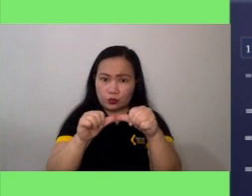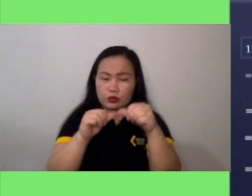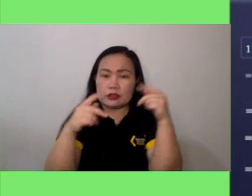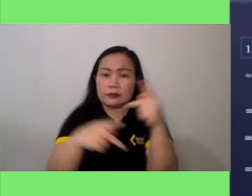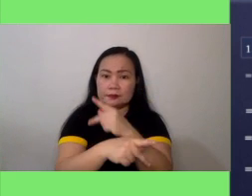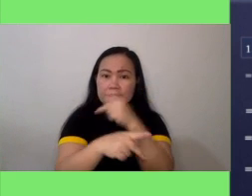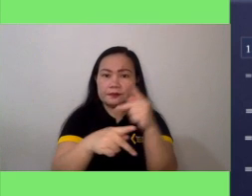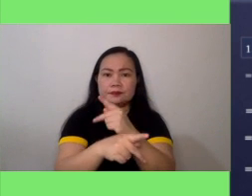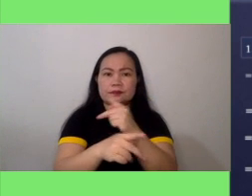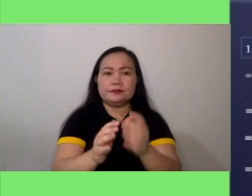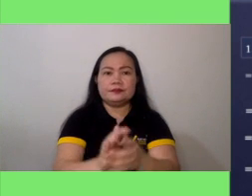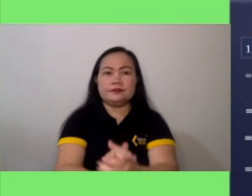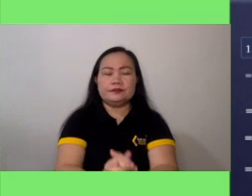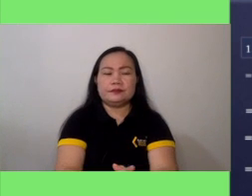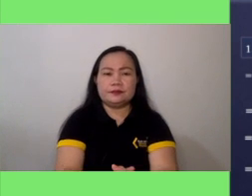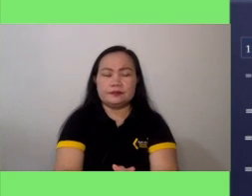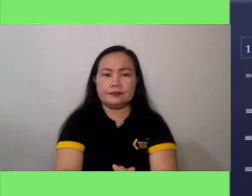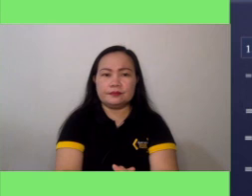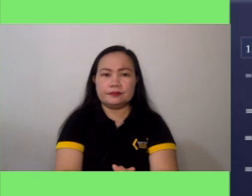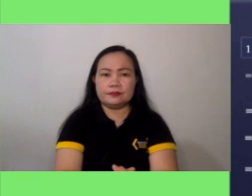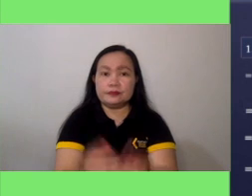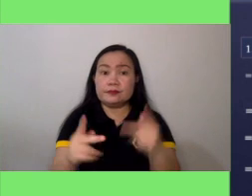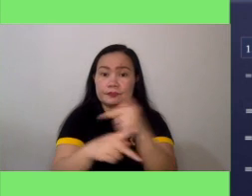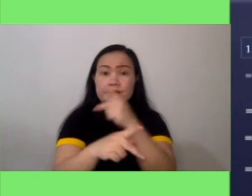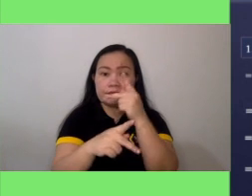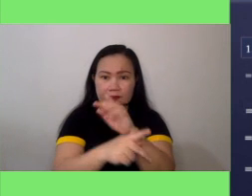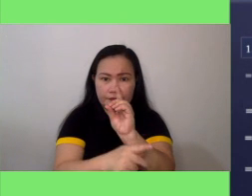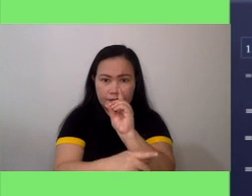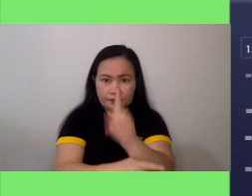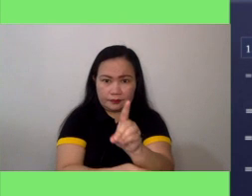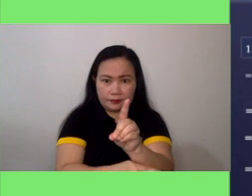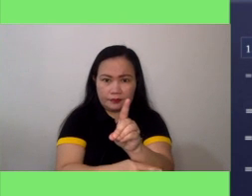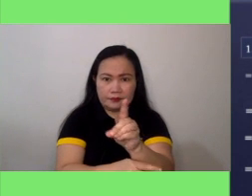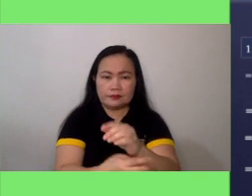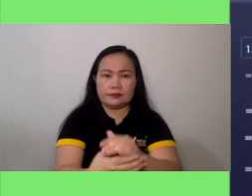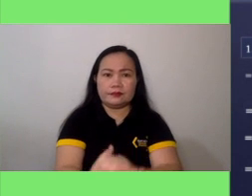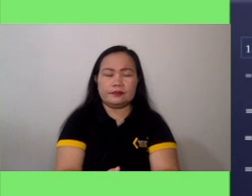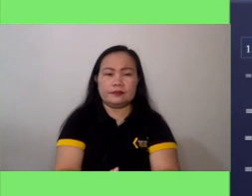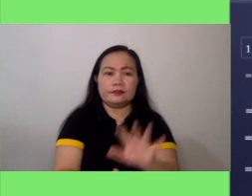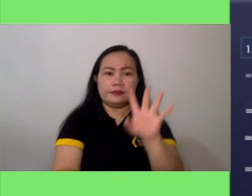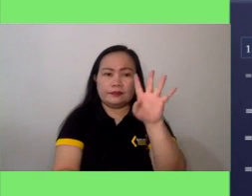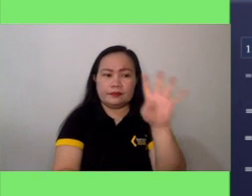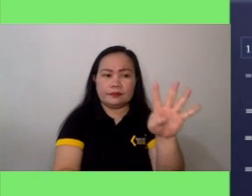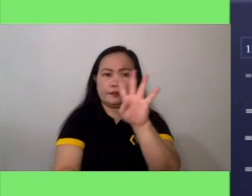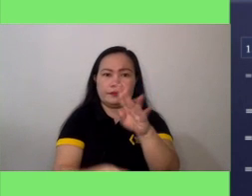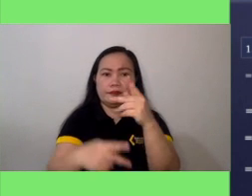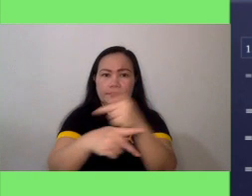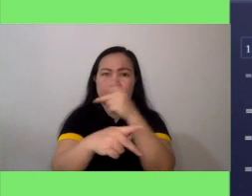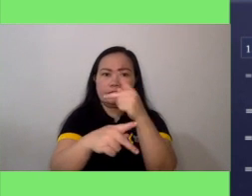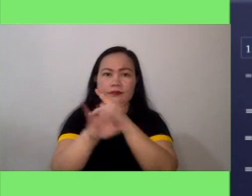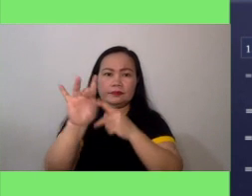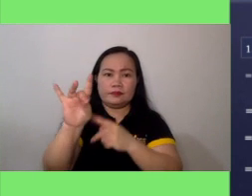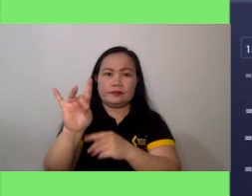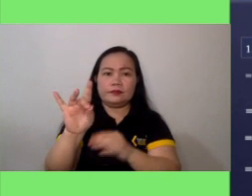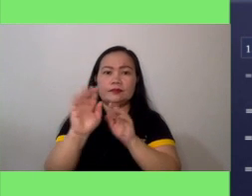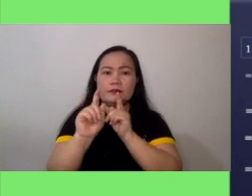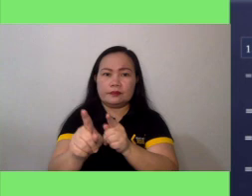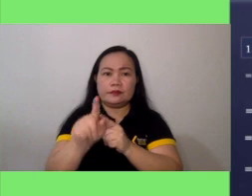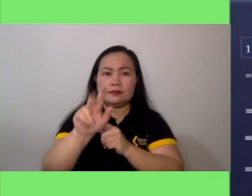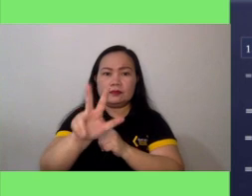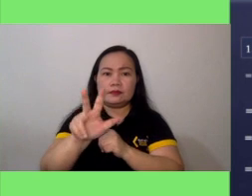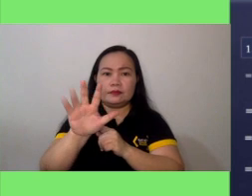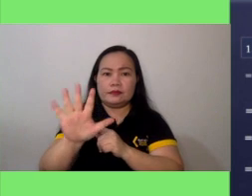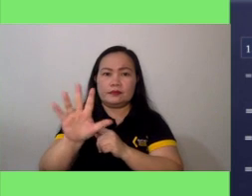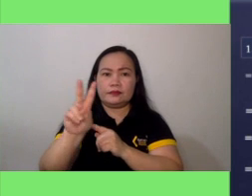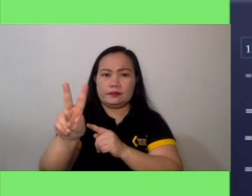kapag nagdi-divide tayo ng fraction, kunin yung reciprocal ng denominator and then proceed to multiplication. Okay. So,